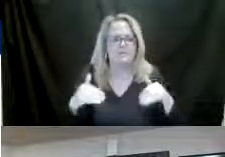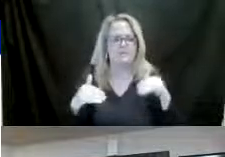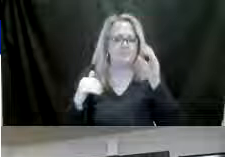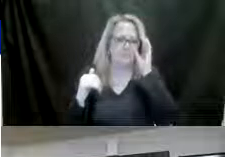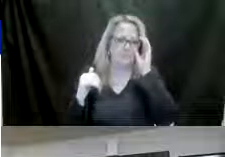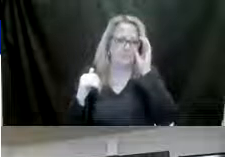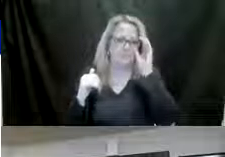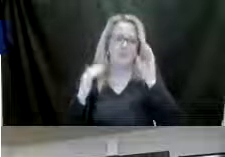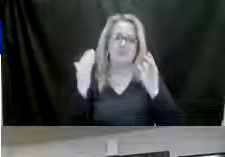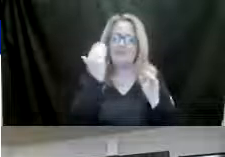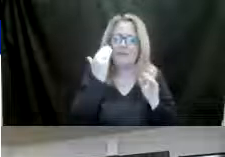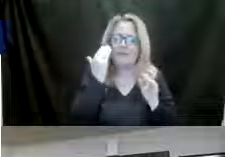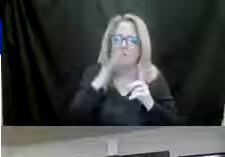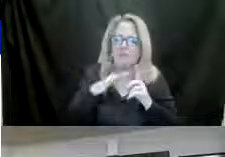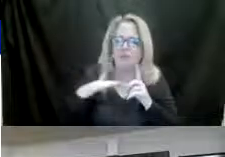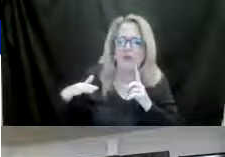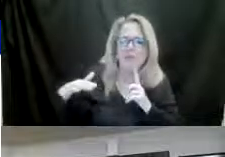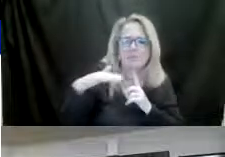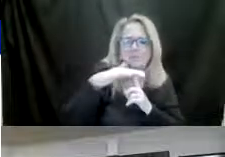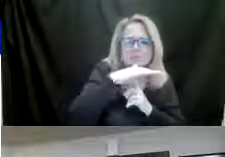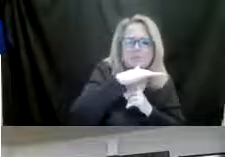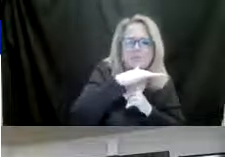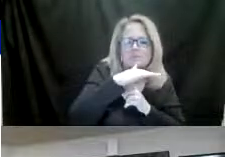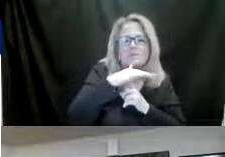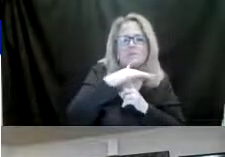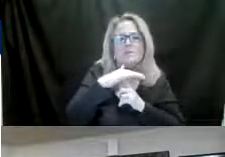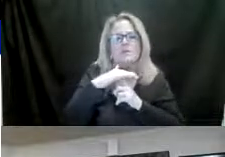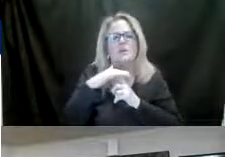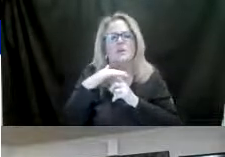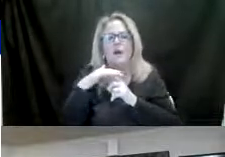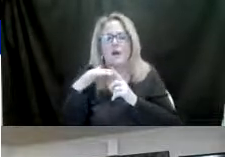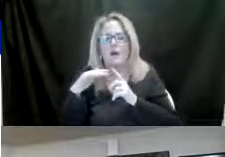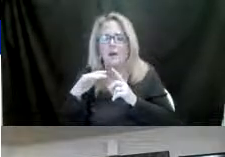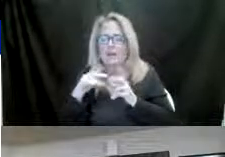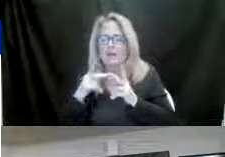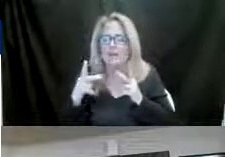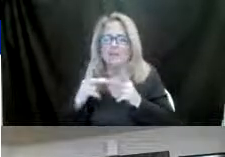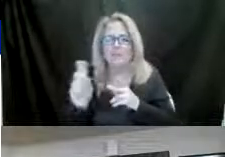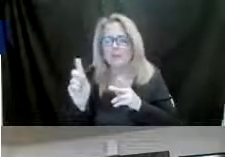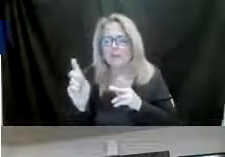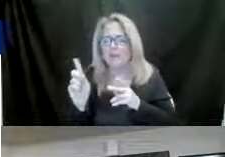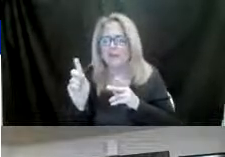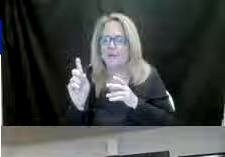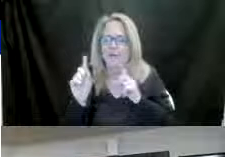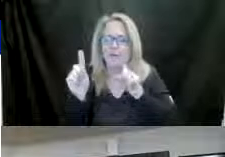and location phrases is huge. Familiar surroundings meaning things like their own room, rooms